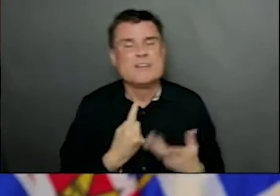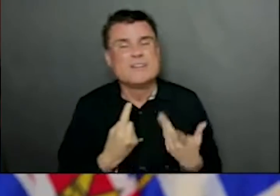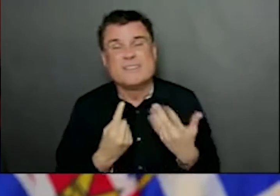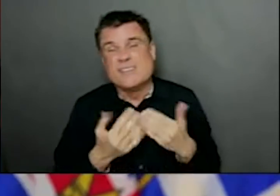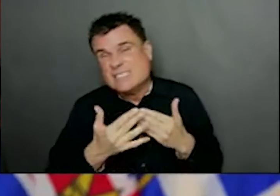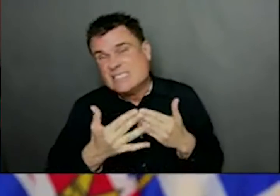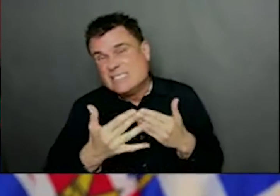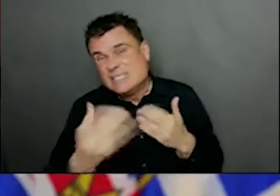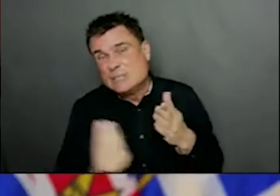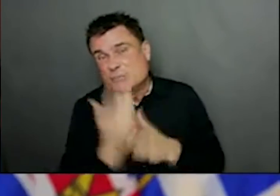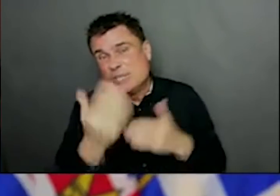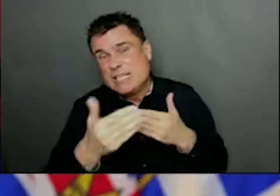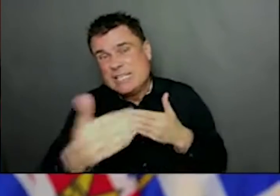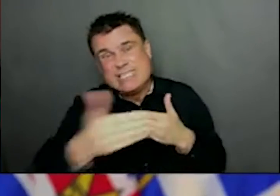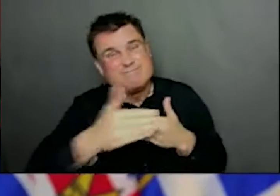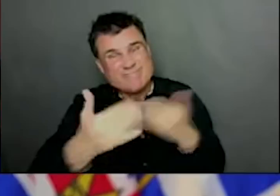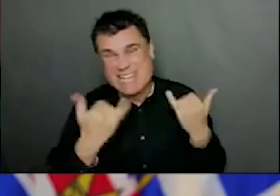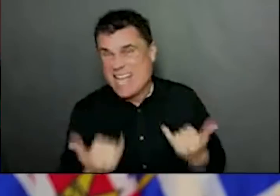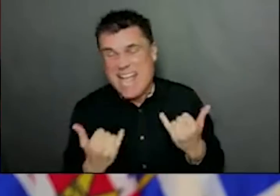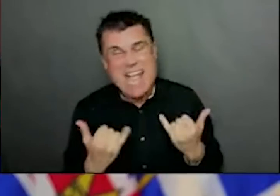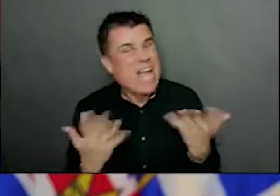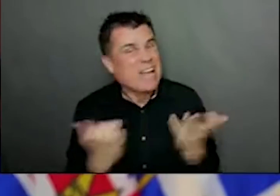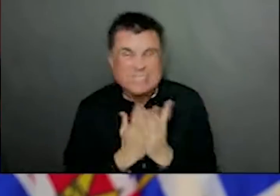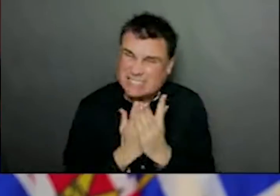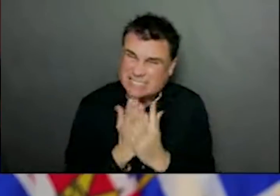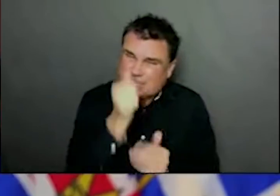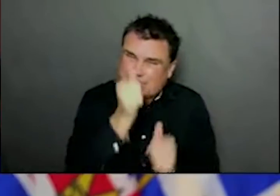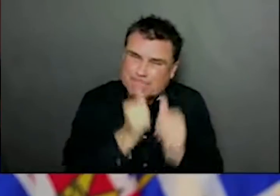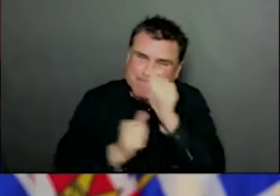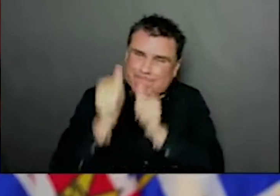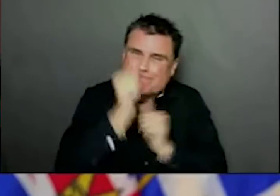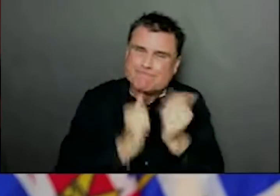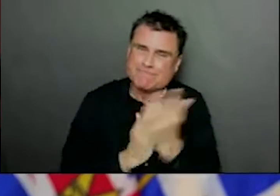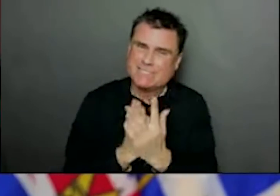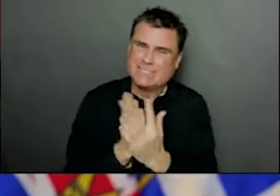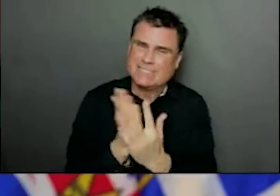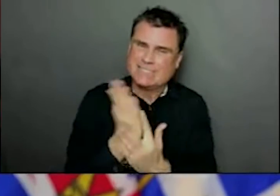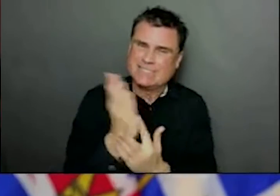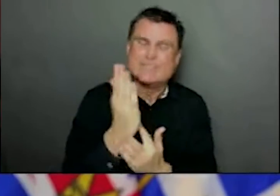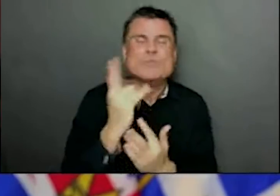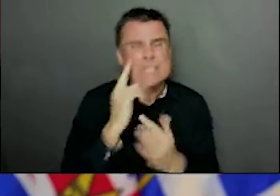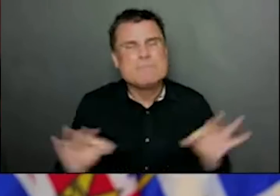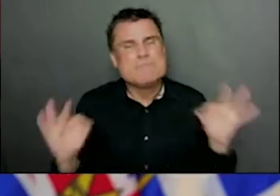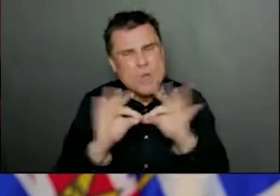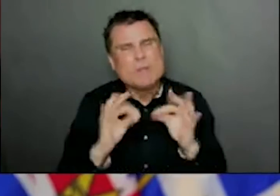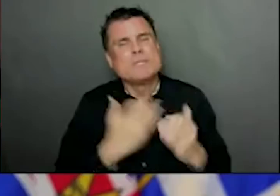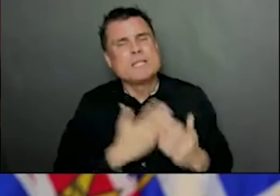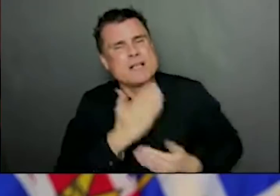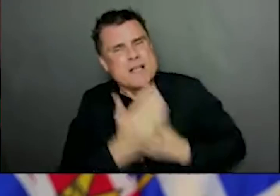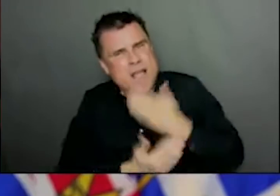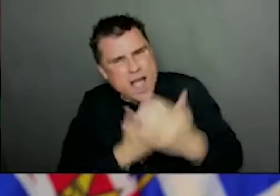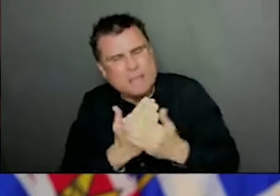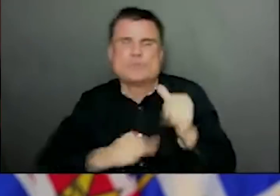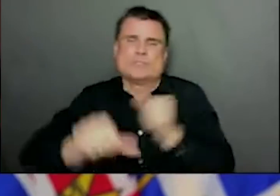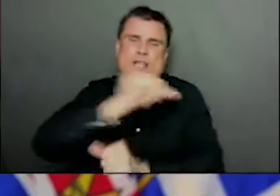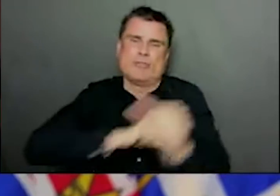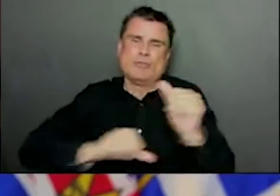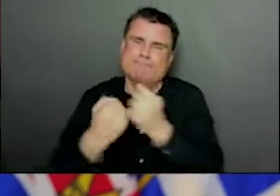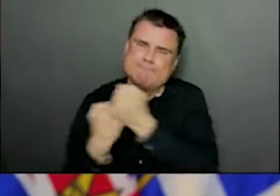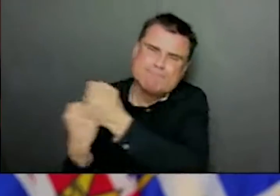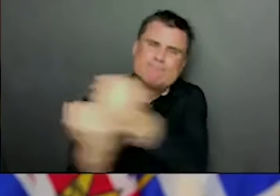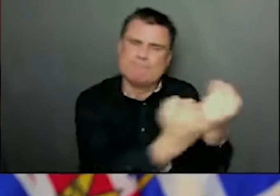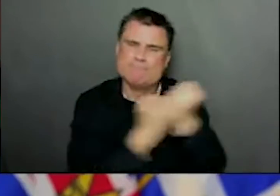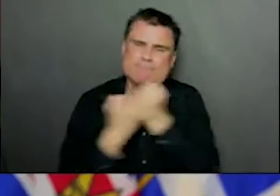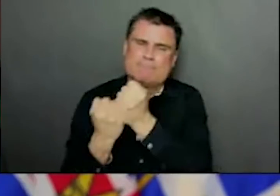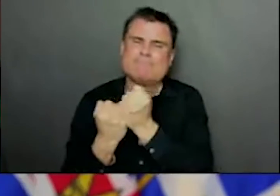do. We need to continue to be kind to each other. We need to have that compassion, to recognize we don't